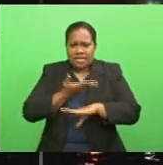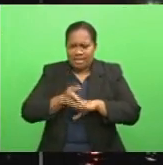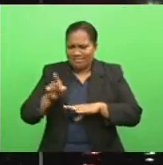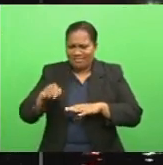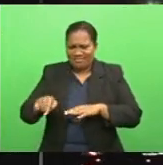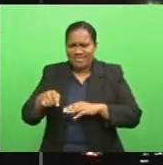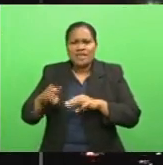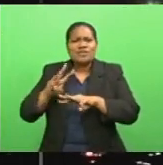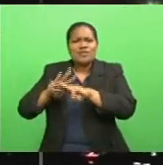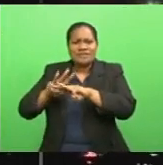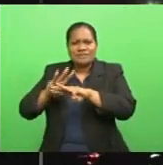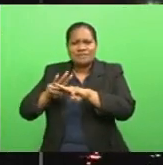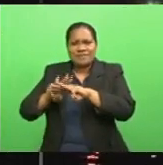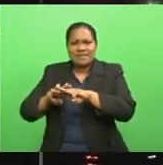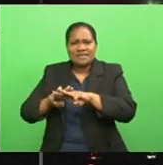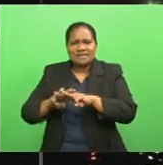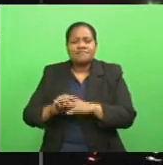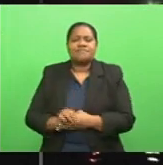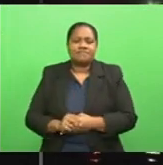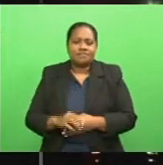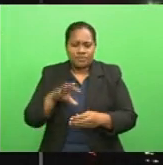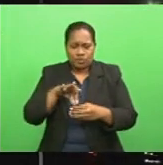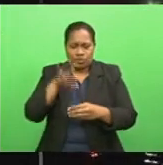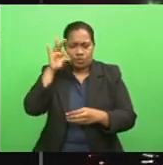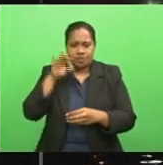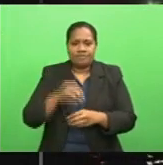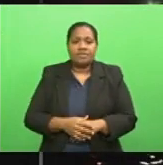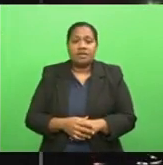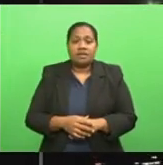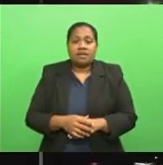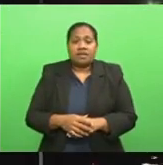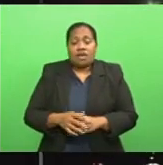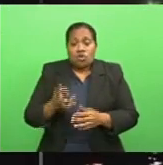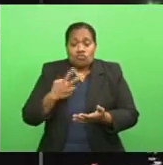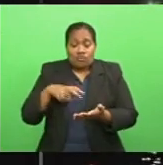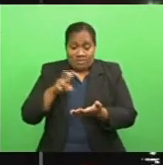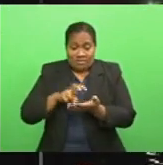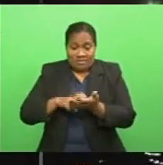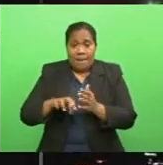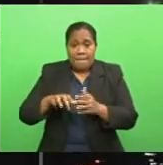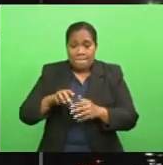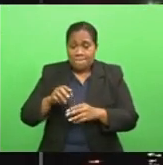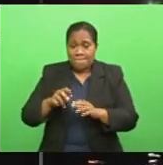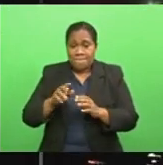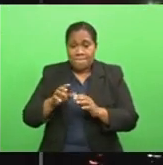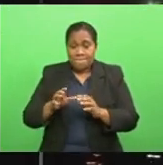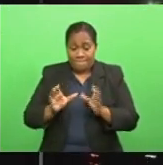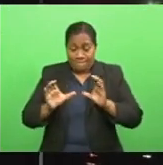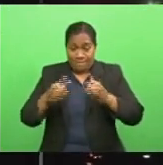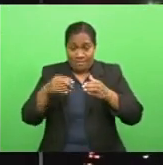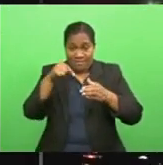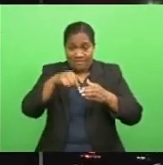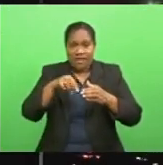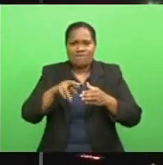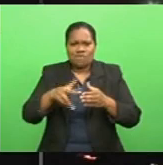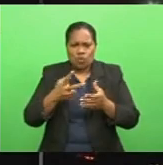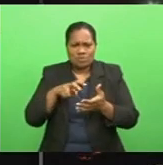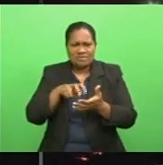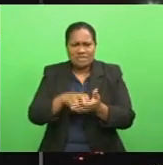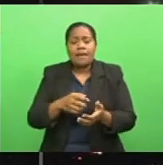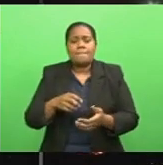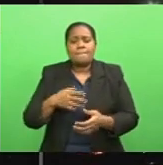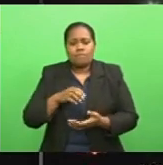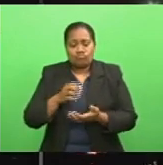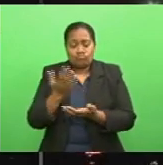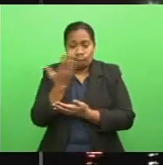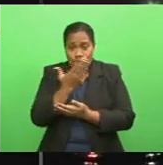suspended SODELPA. However, Register of Political Parties requires further clarification, and movies makes millions for Fiji. Now for